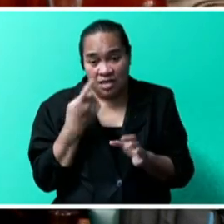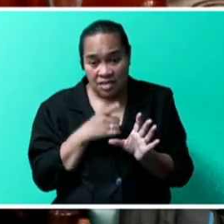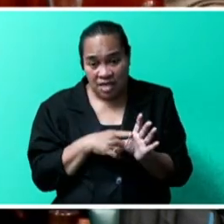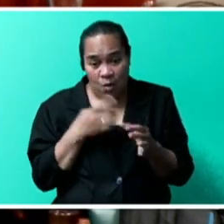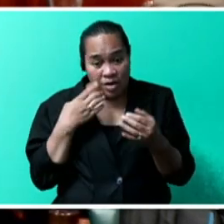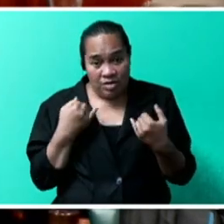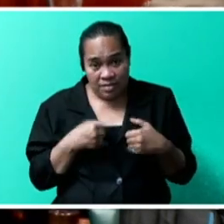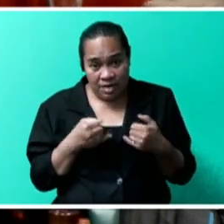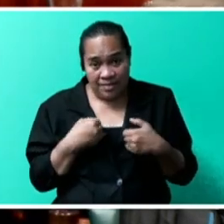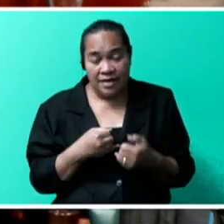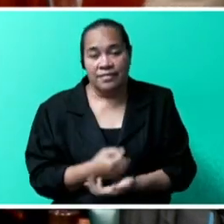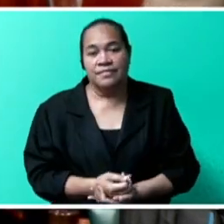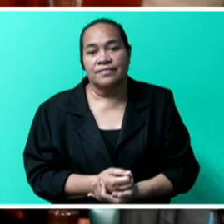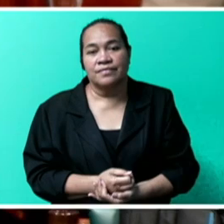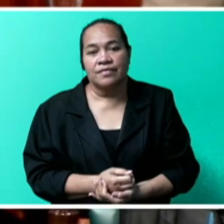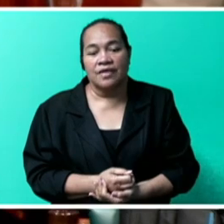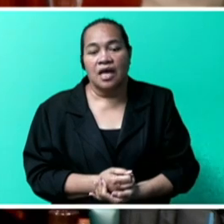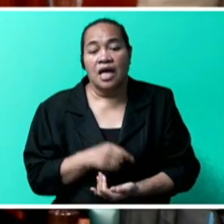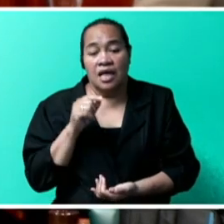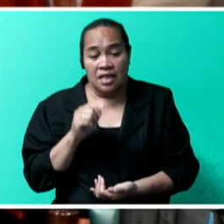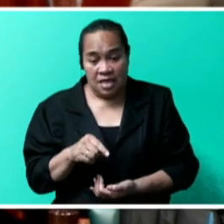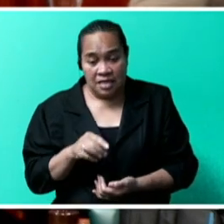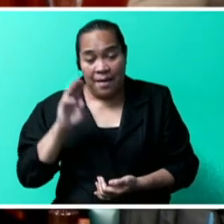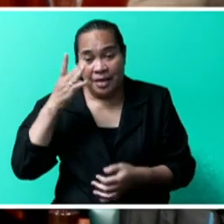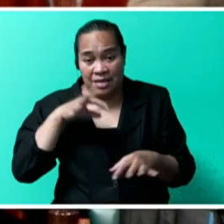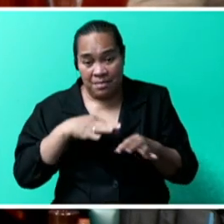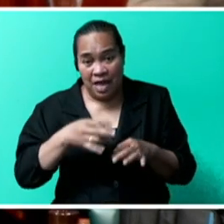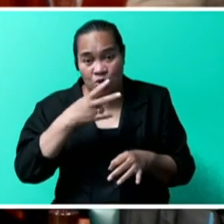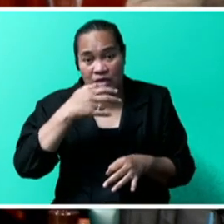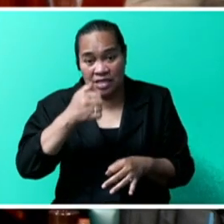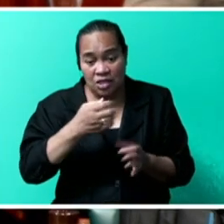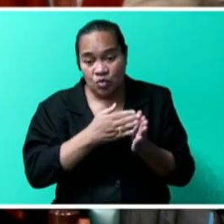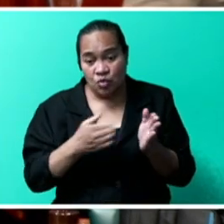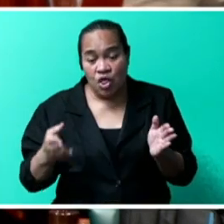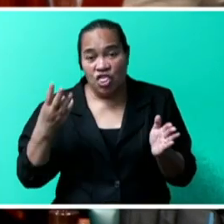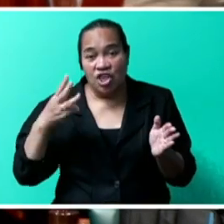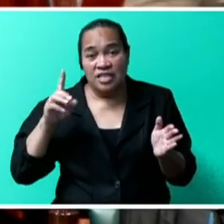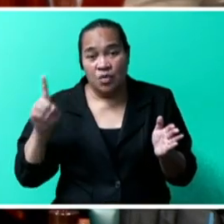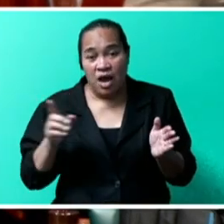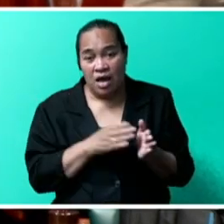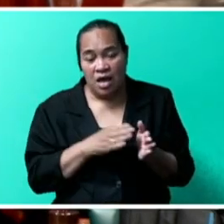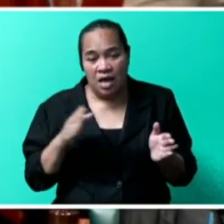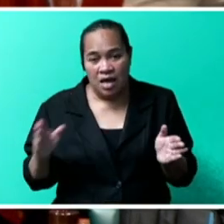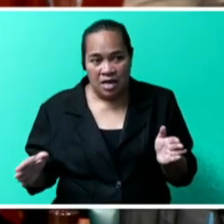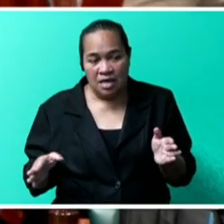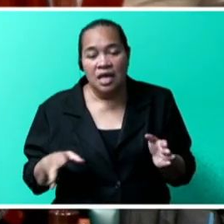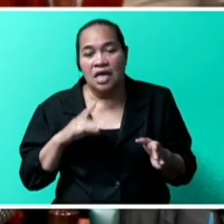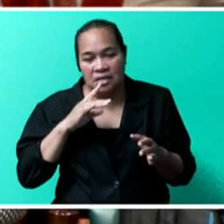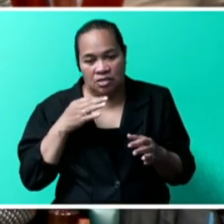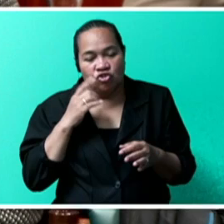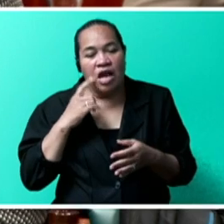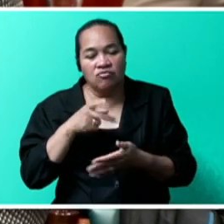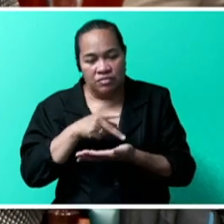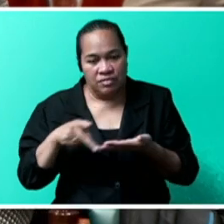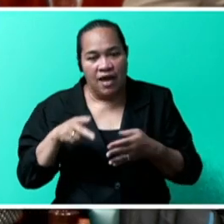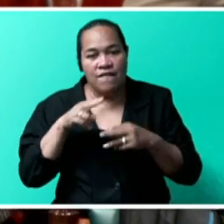implementation. Mr. Speaker, sir, the Civil Aviation Master Plan 2026-2031 marks a defining step in positioning Fiji's